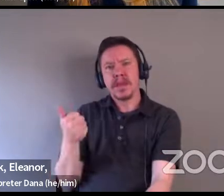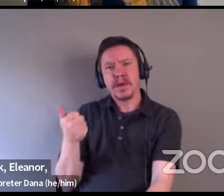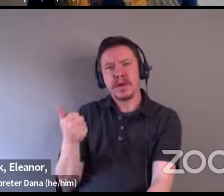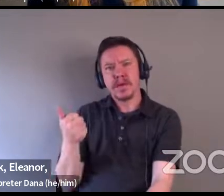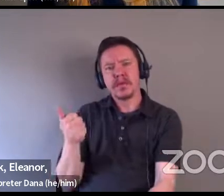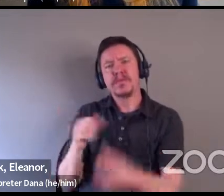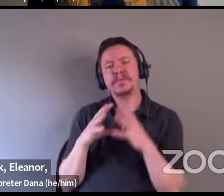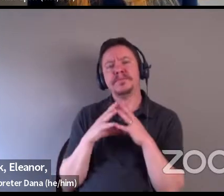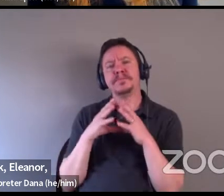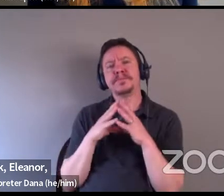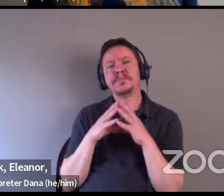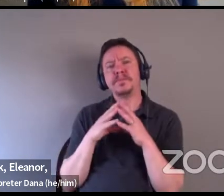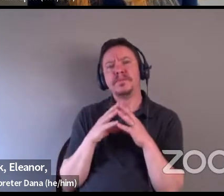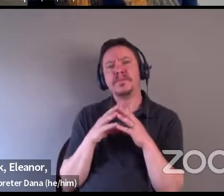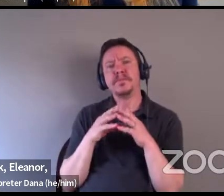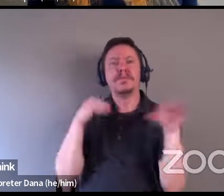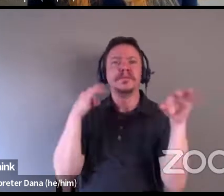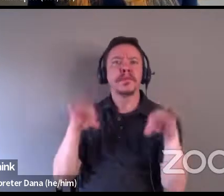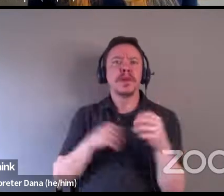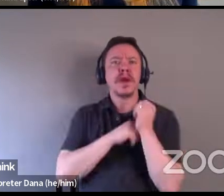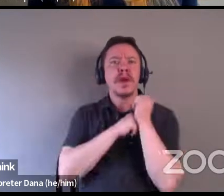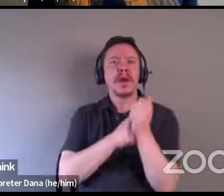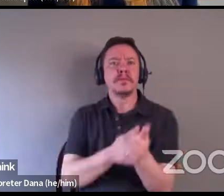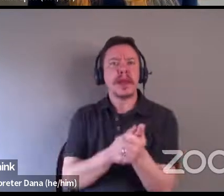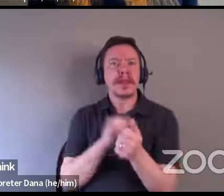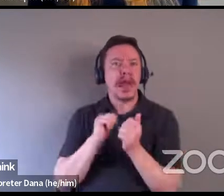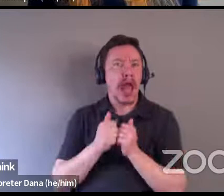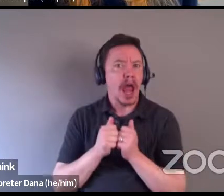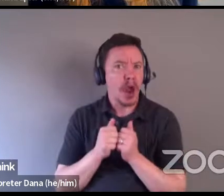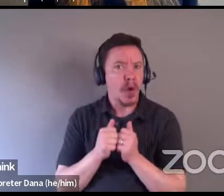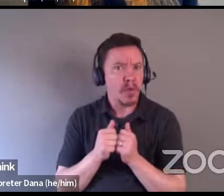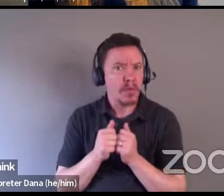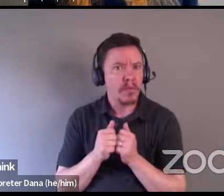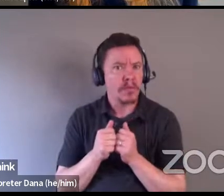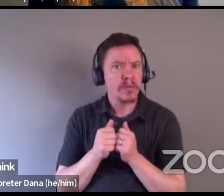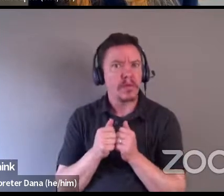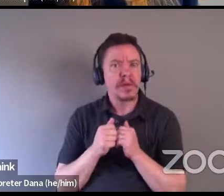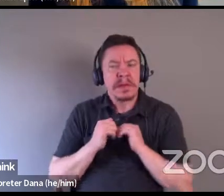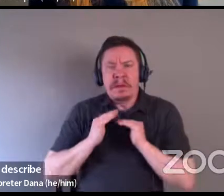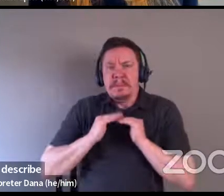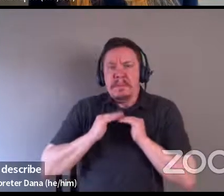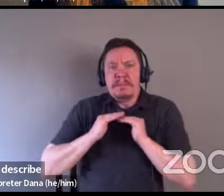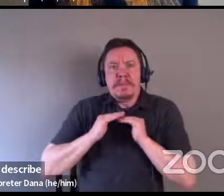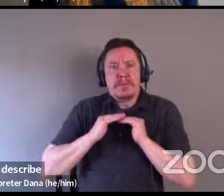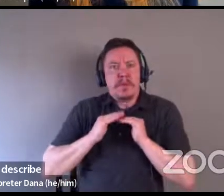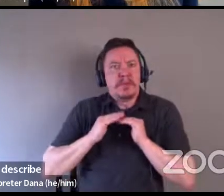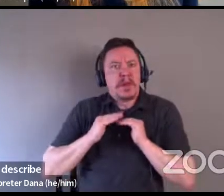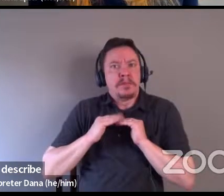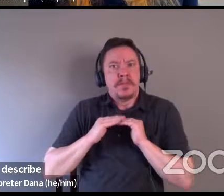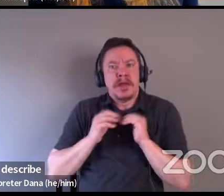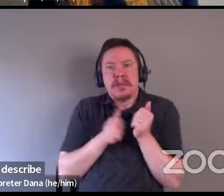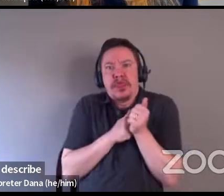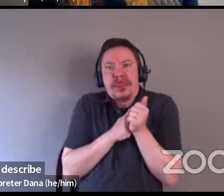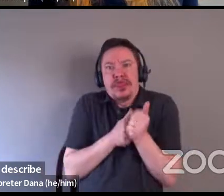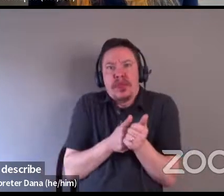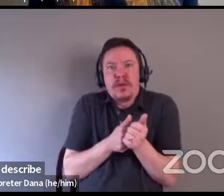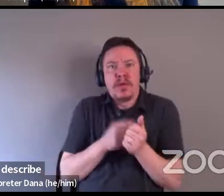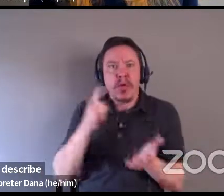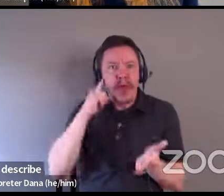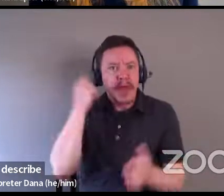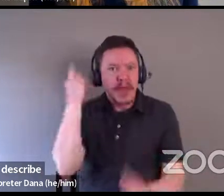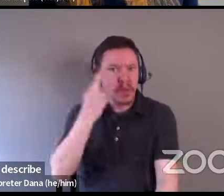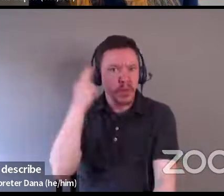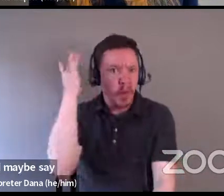I would describe compliance in another way, and maybe say the bare minimum and the minimum threshold, right? I think there's a reason